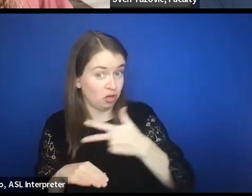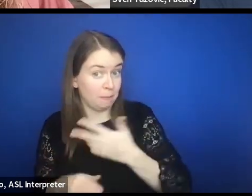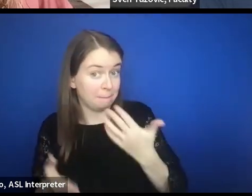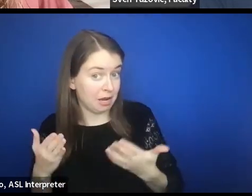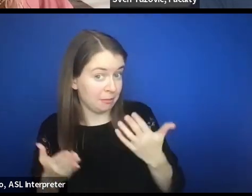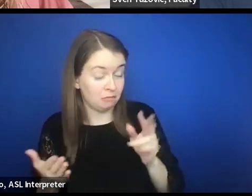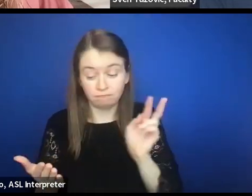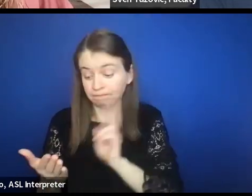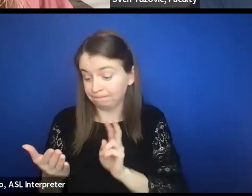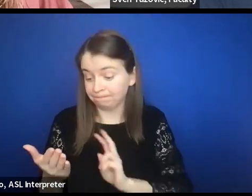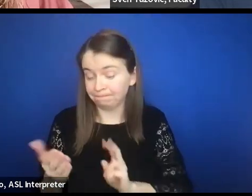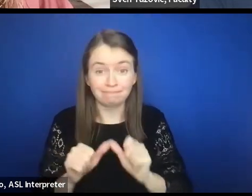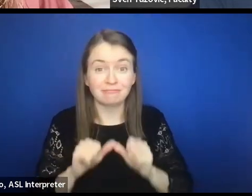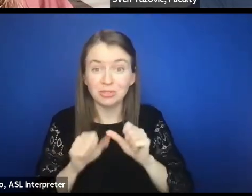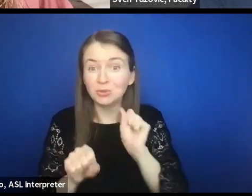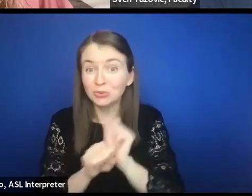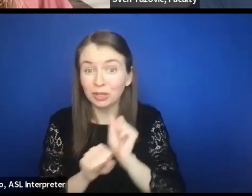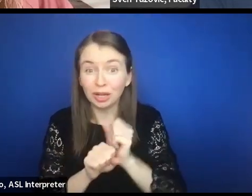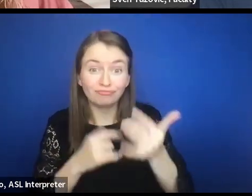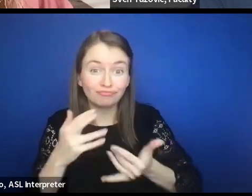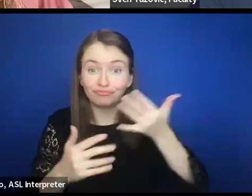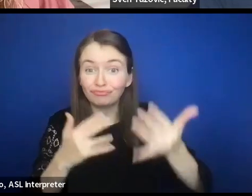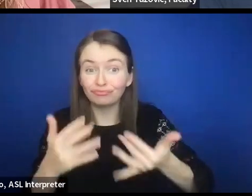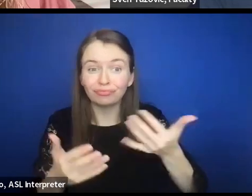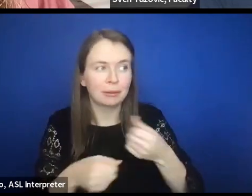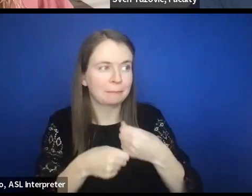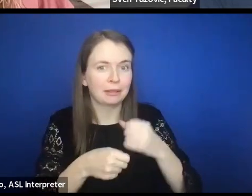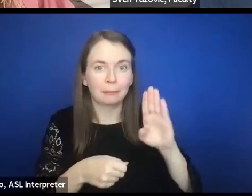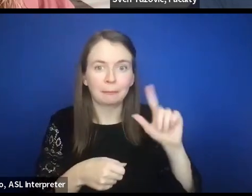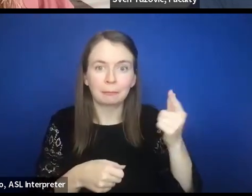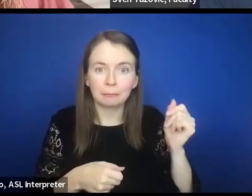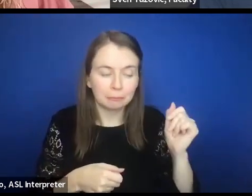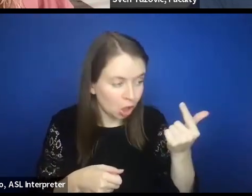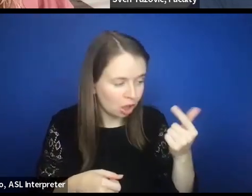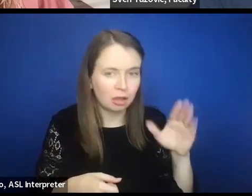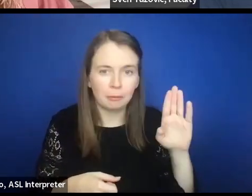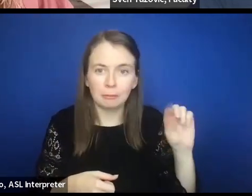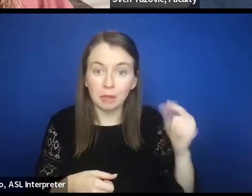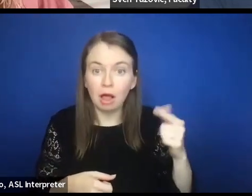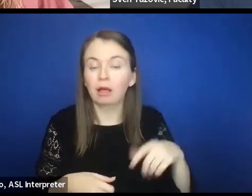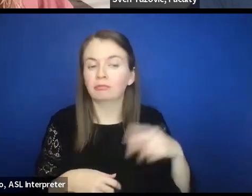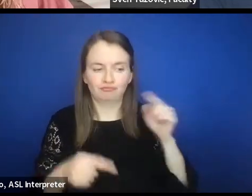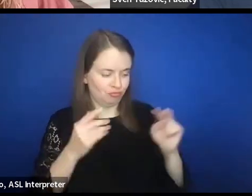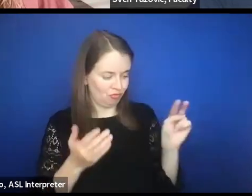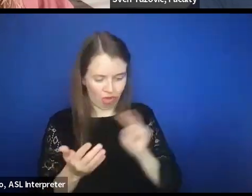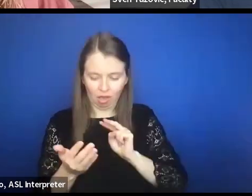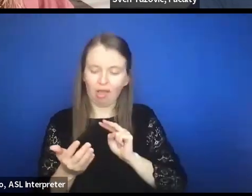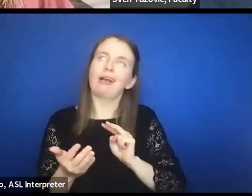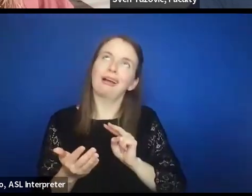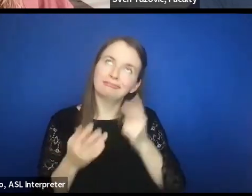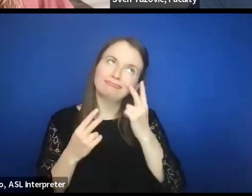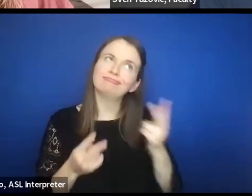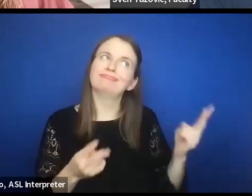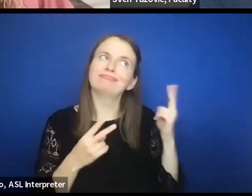and then continue to work on it. So make a blog out of it maybe now. So you can go back to look into